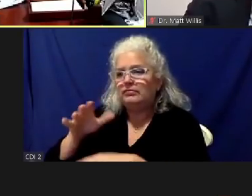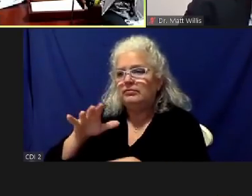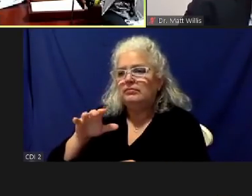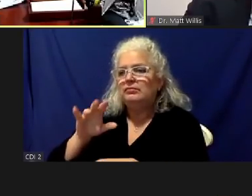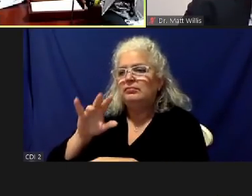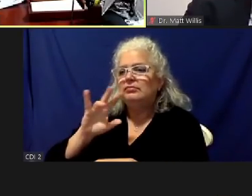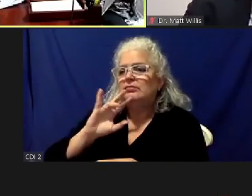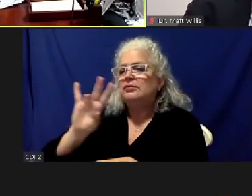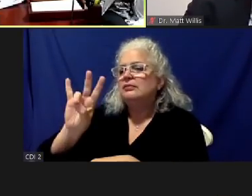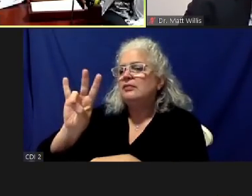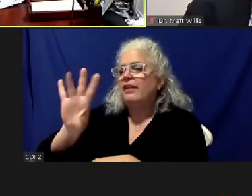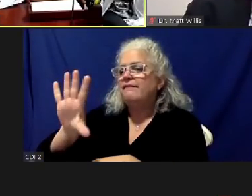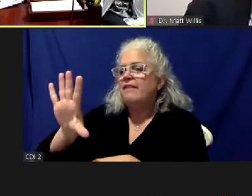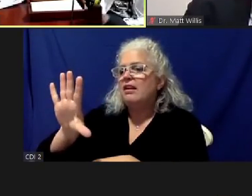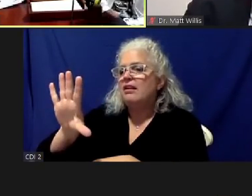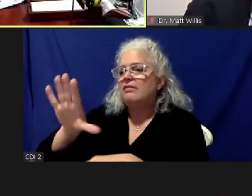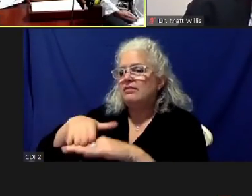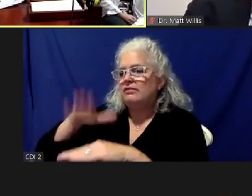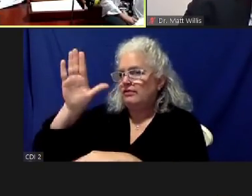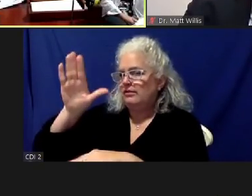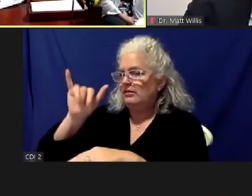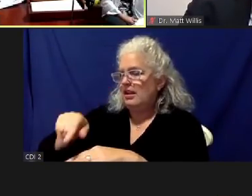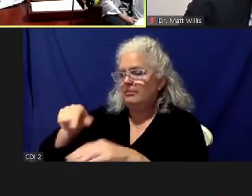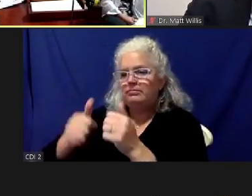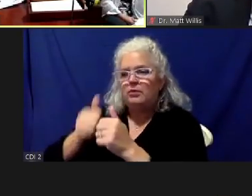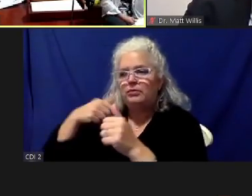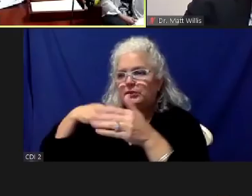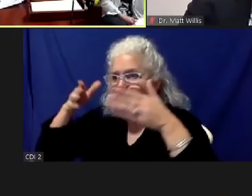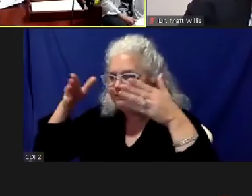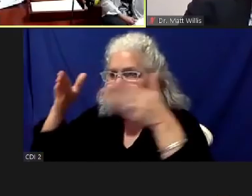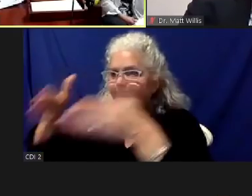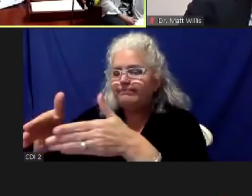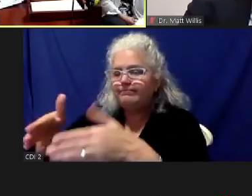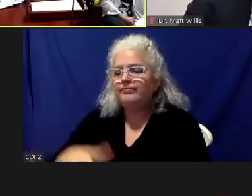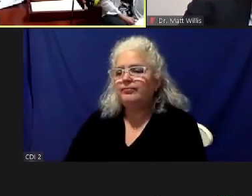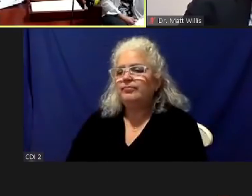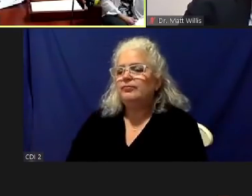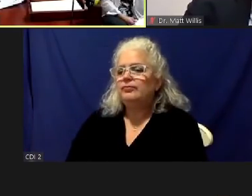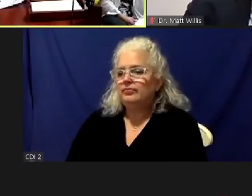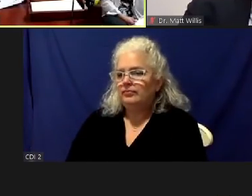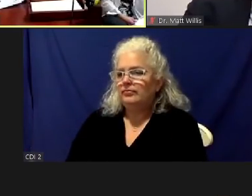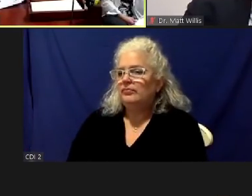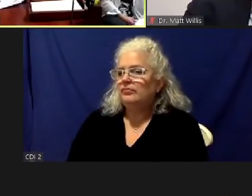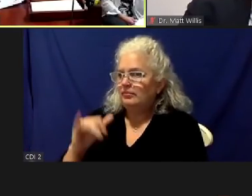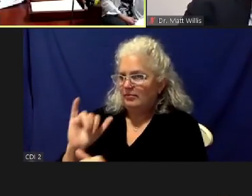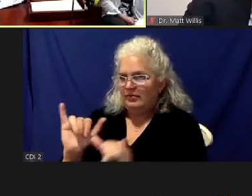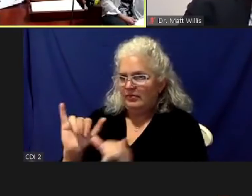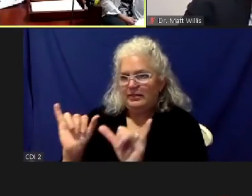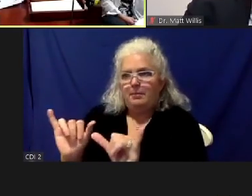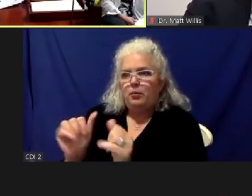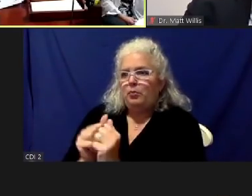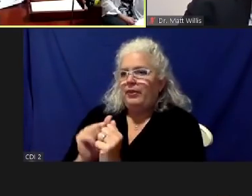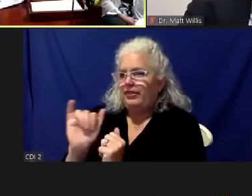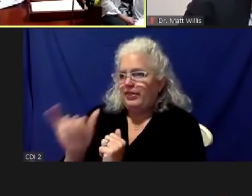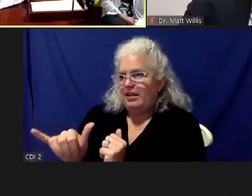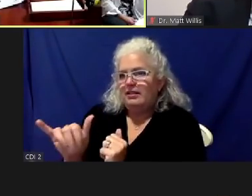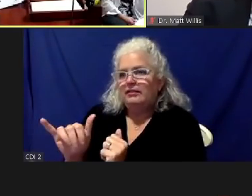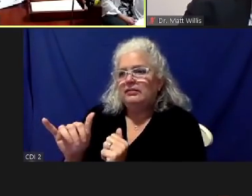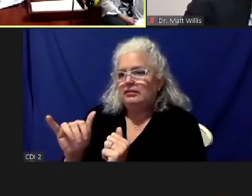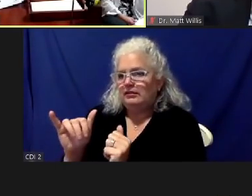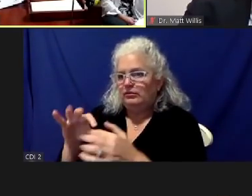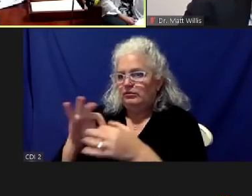terms of trying to not be confusing for our county and stick with the same tiers and phases.